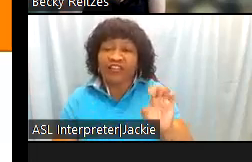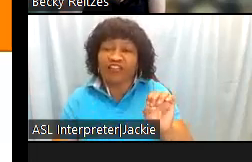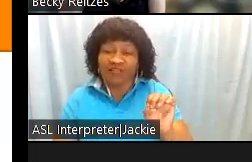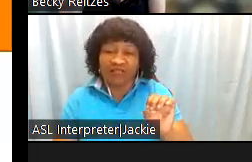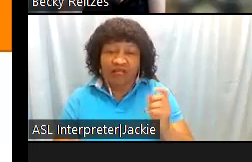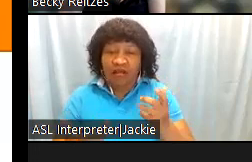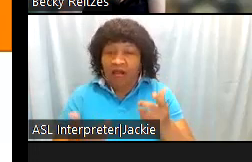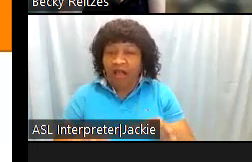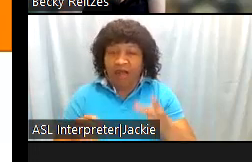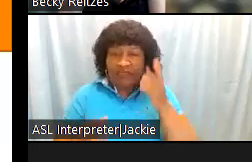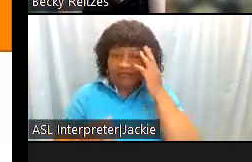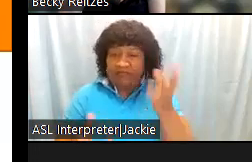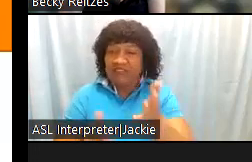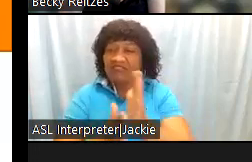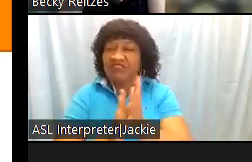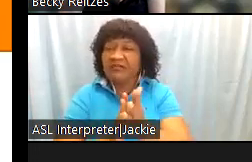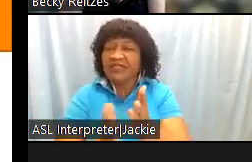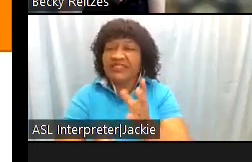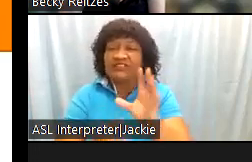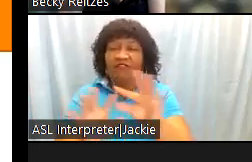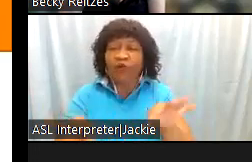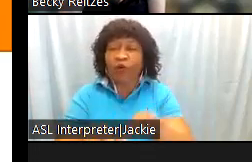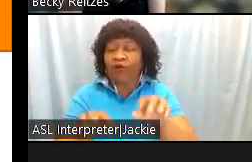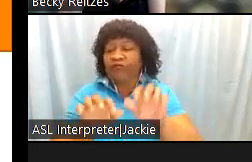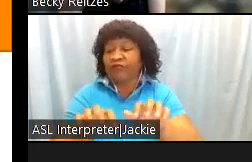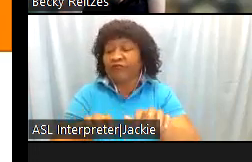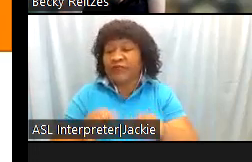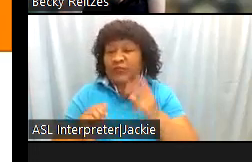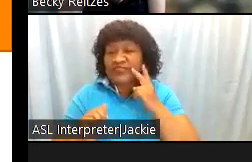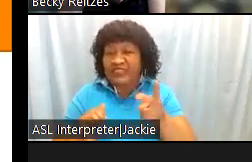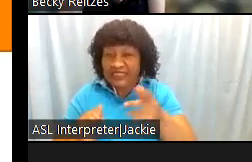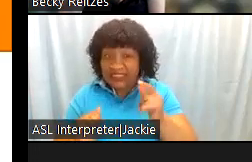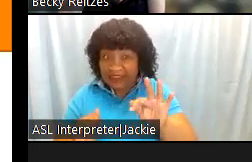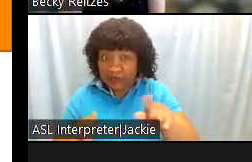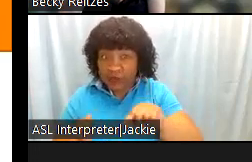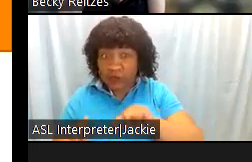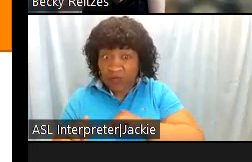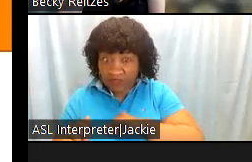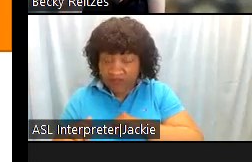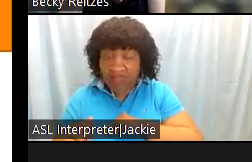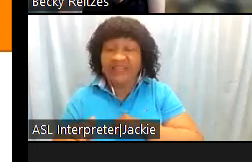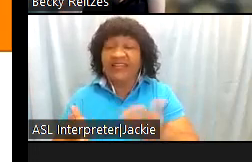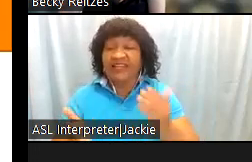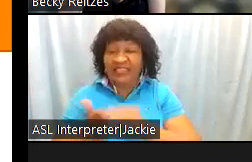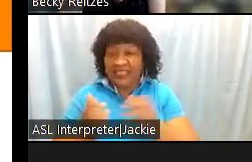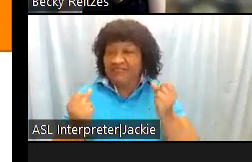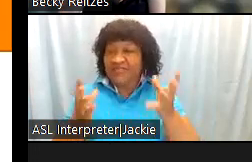just need to fill out the 5-minute form to see if they qualify, and it is in multiple languages.